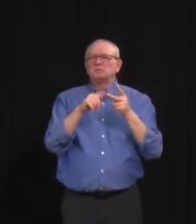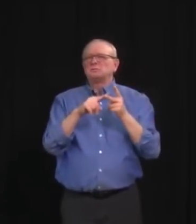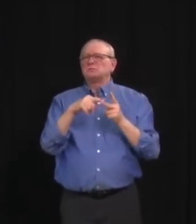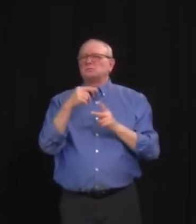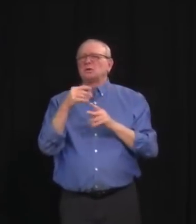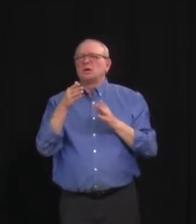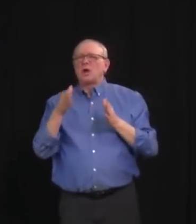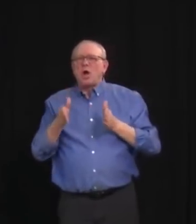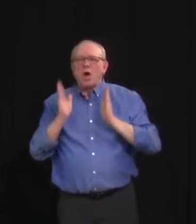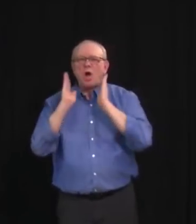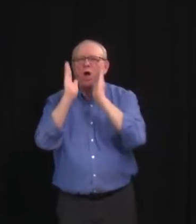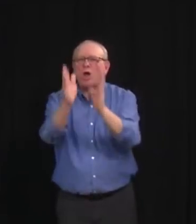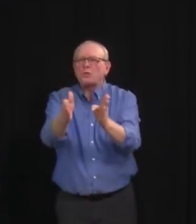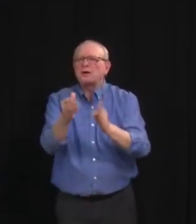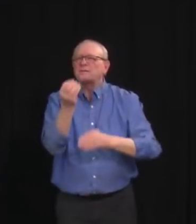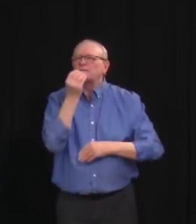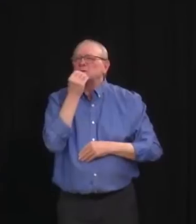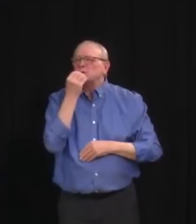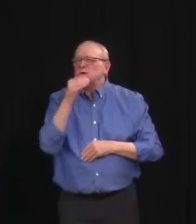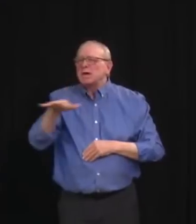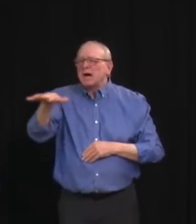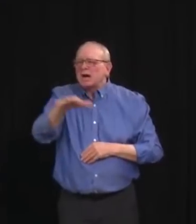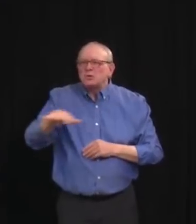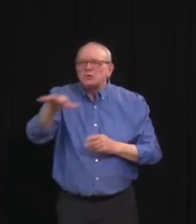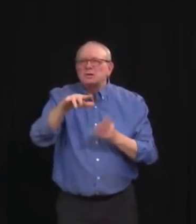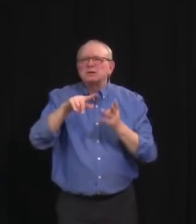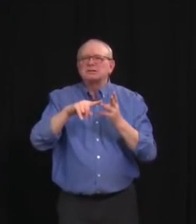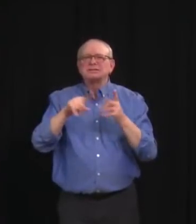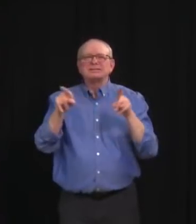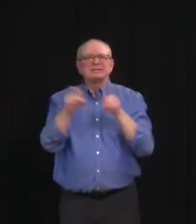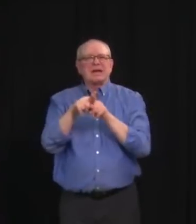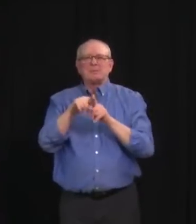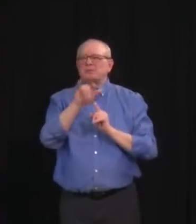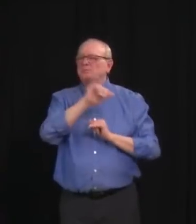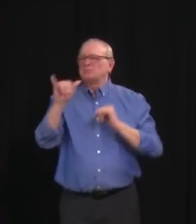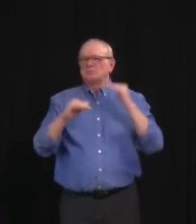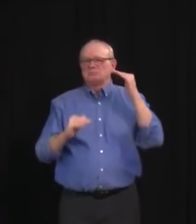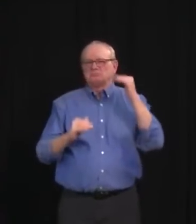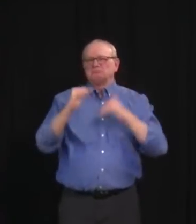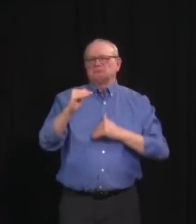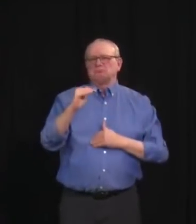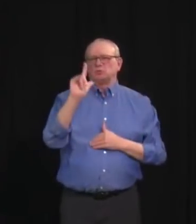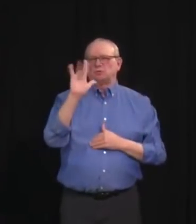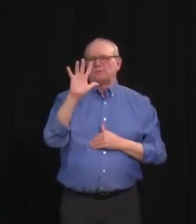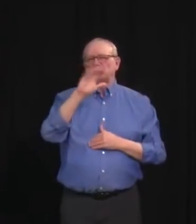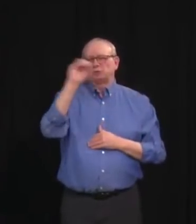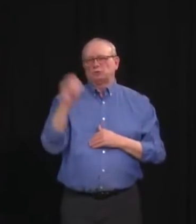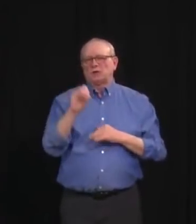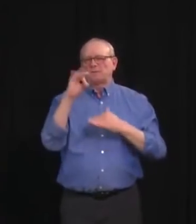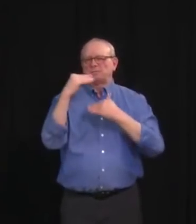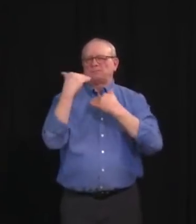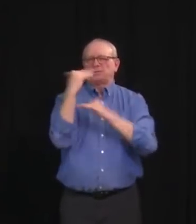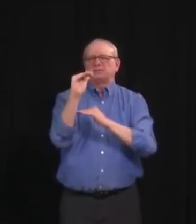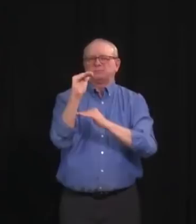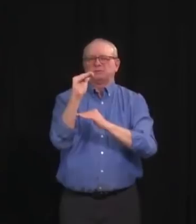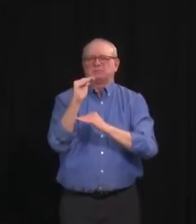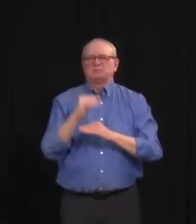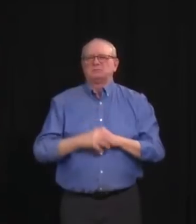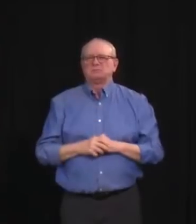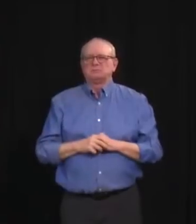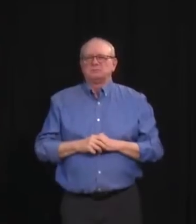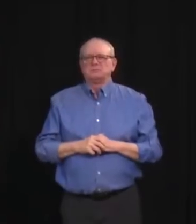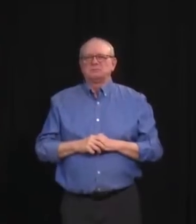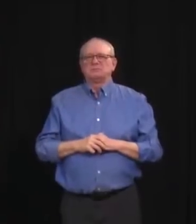also expanding the Step 1 restrictions that apply to youth and including members of college and university